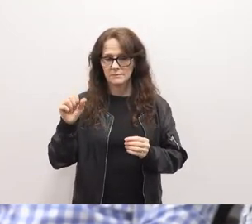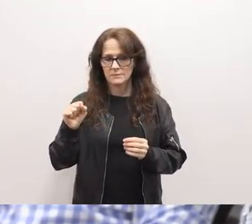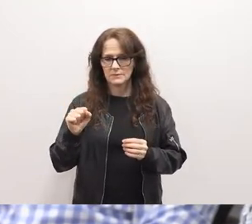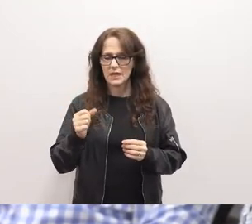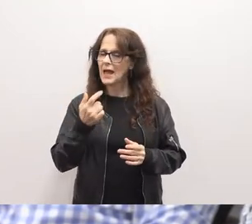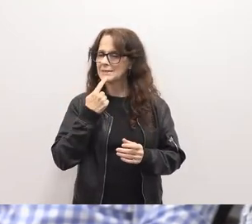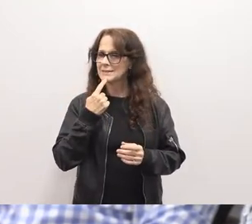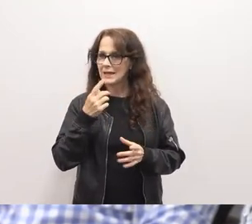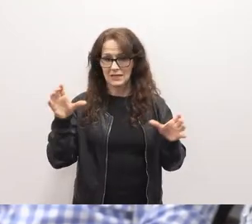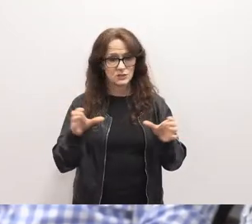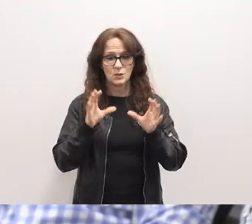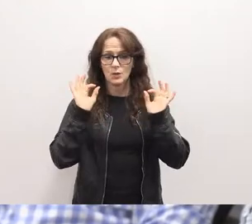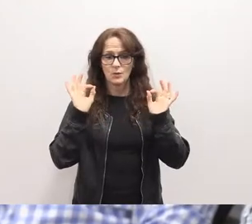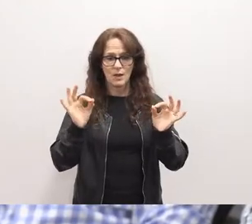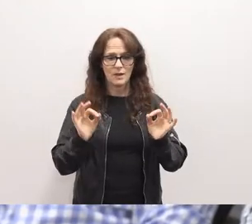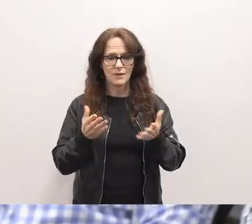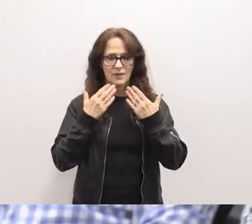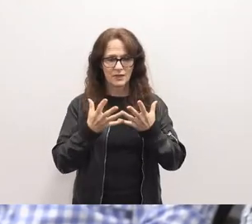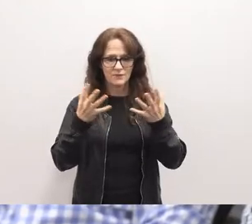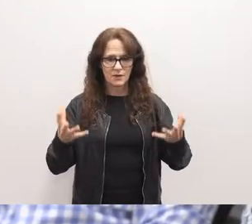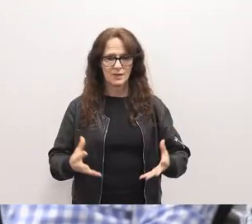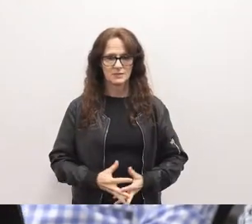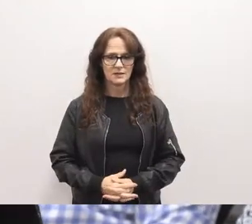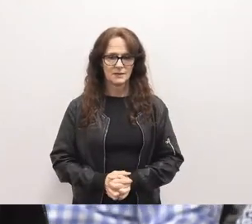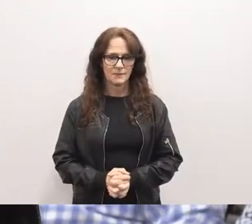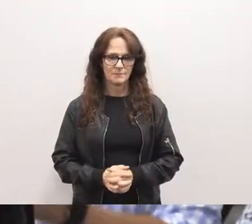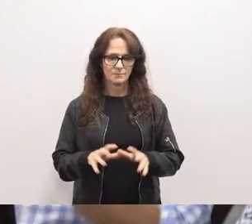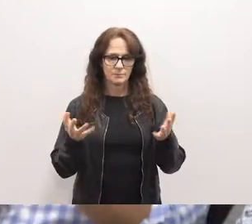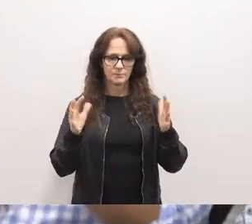CAMS is doing well. Thank you very much.